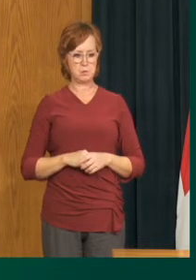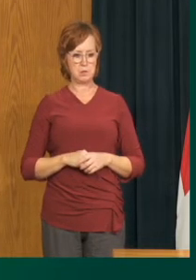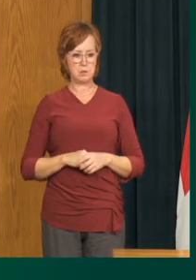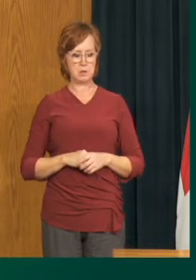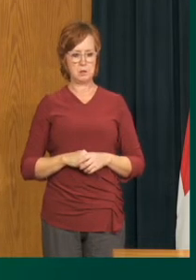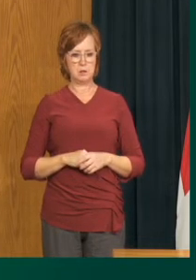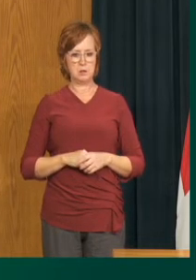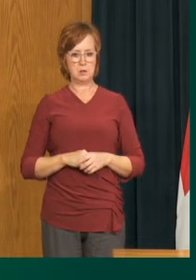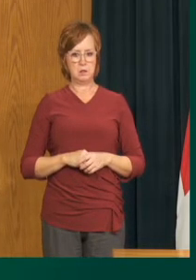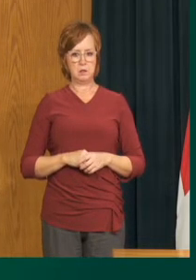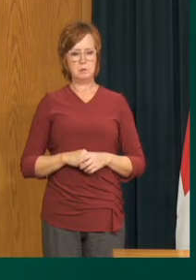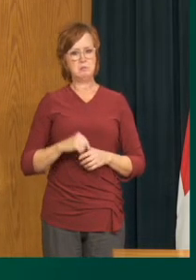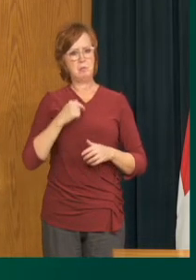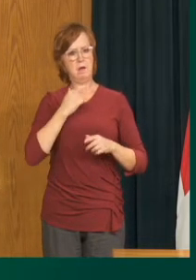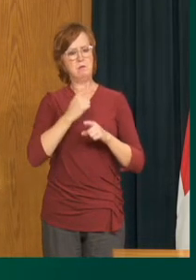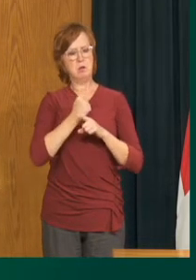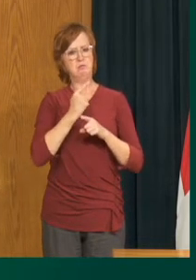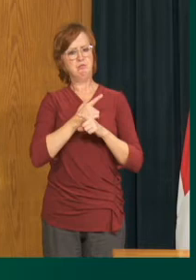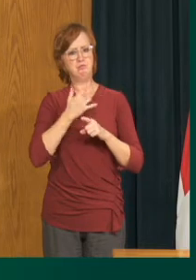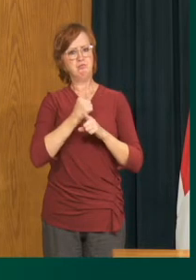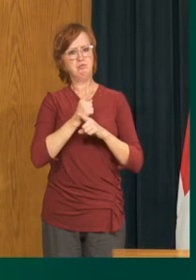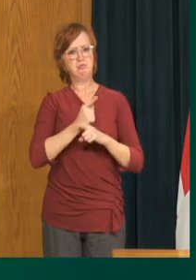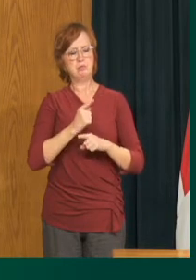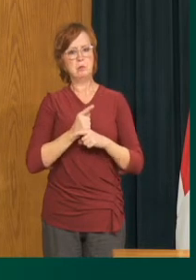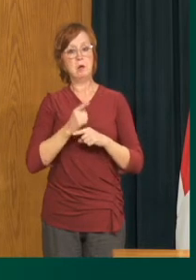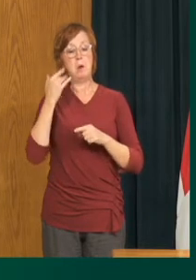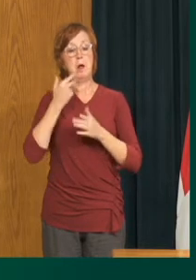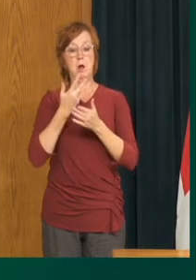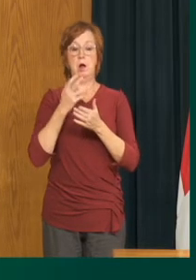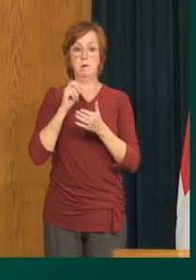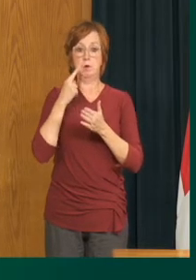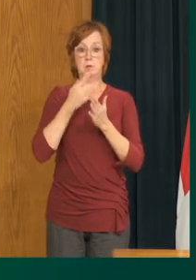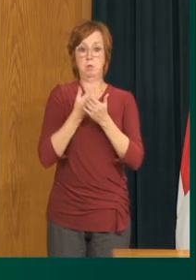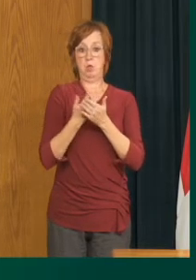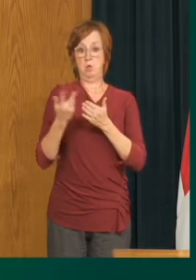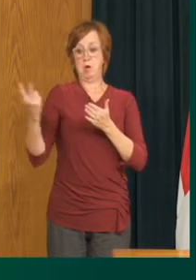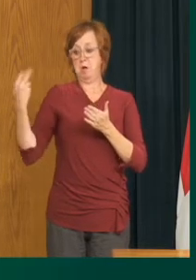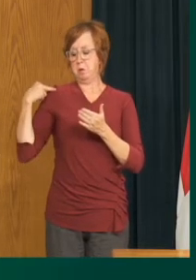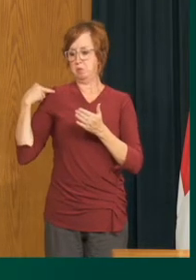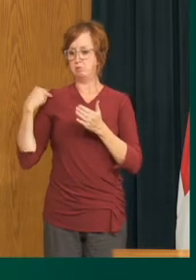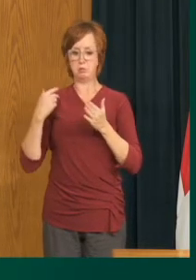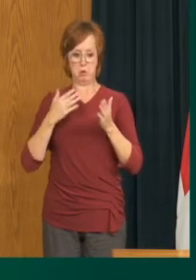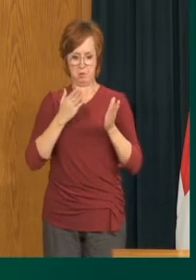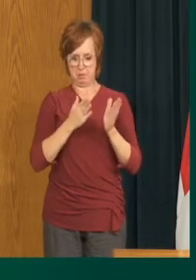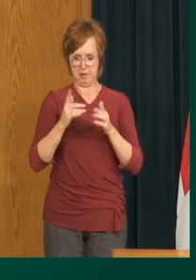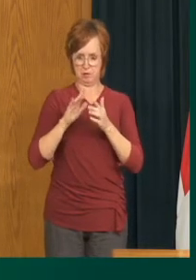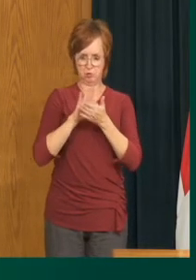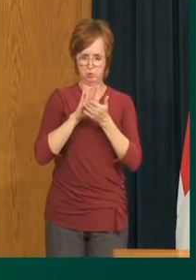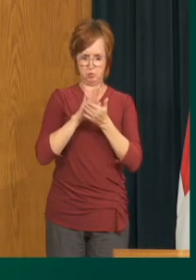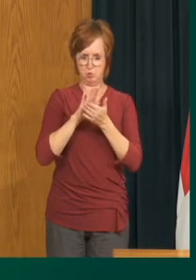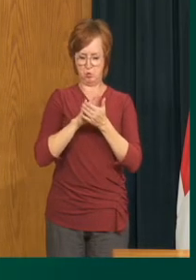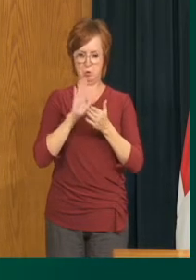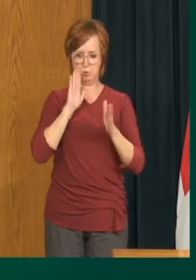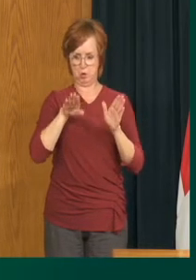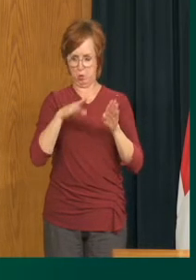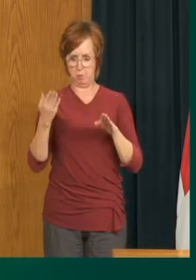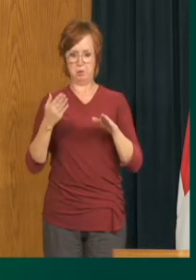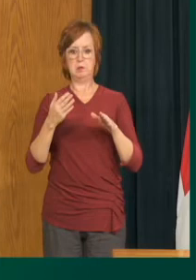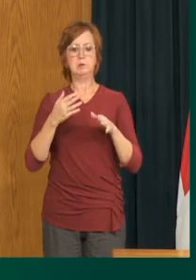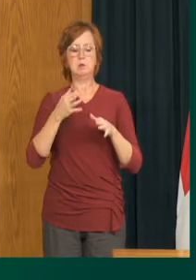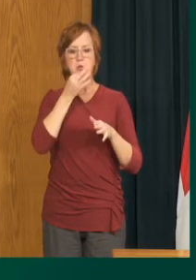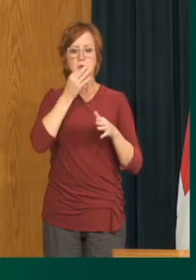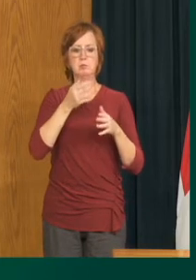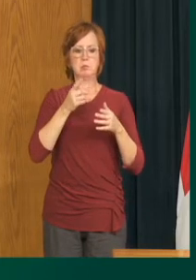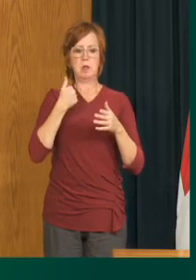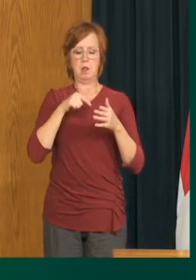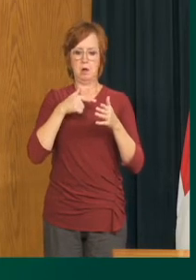as schools were planning to reopen, we did think that we should maybe select one of the larger urban schools in